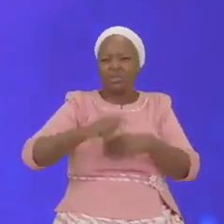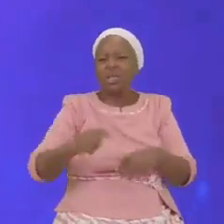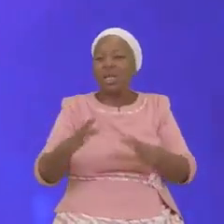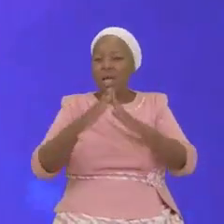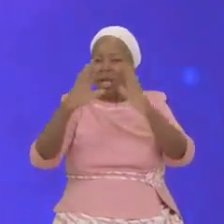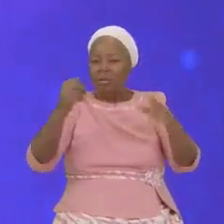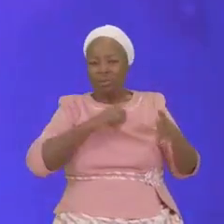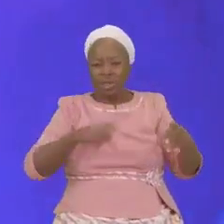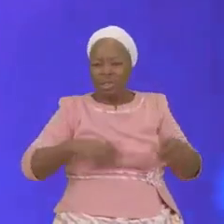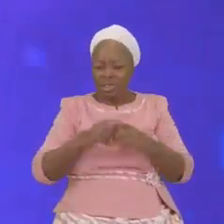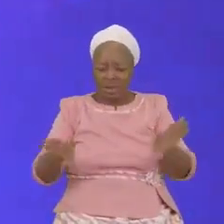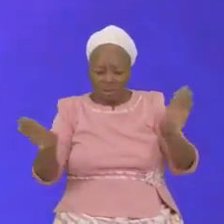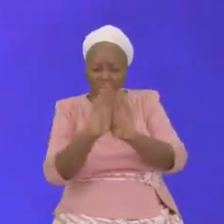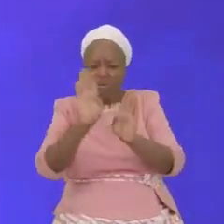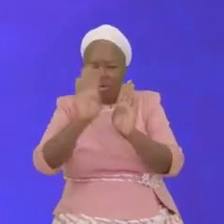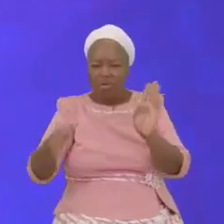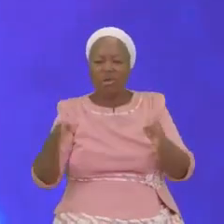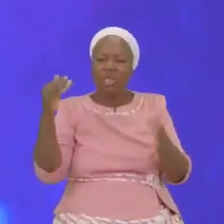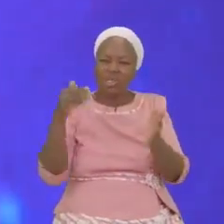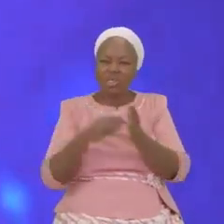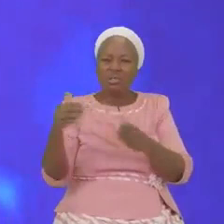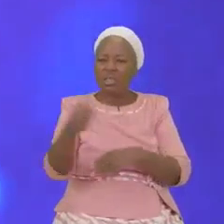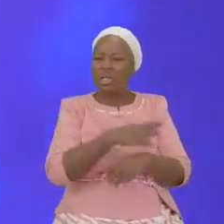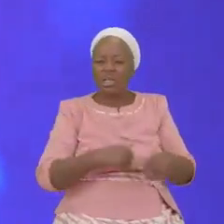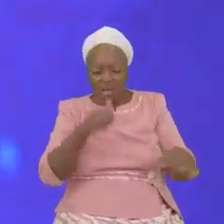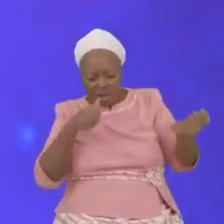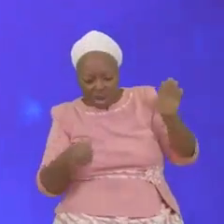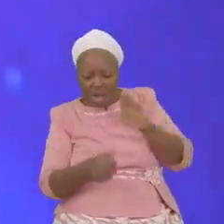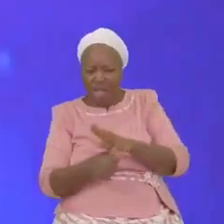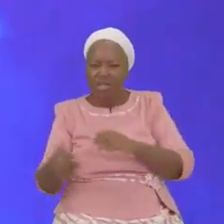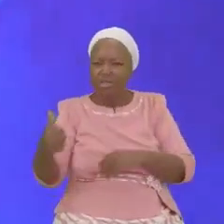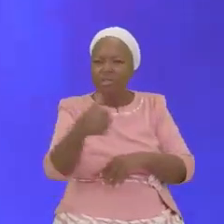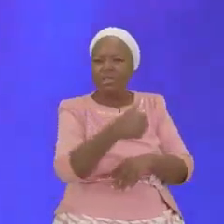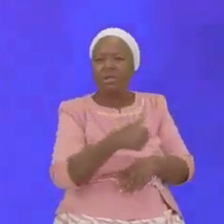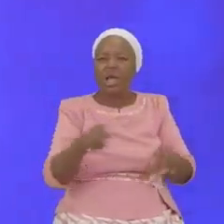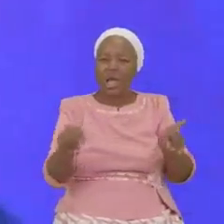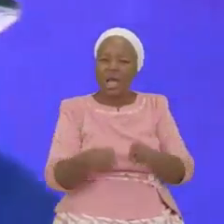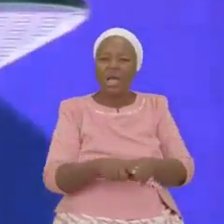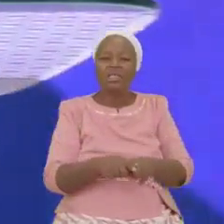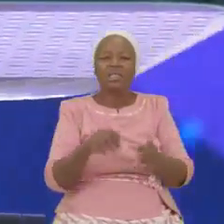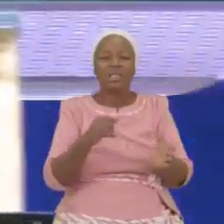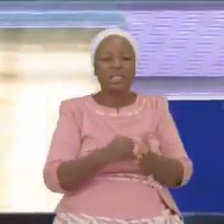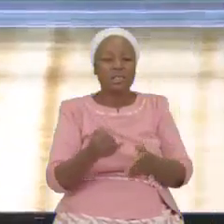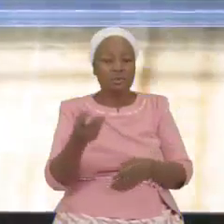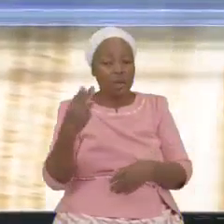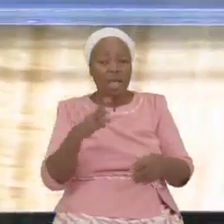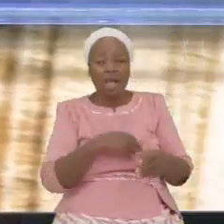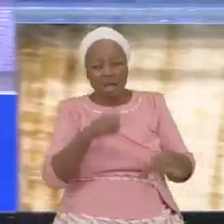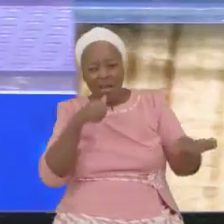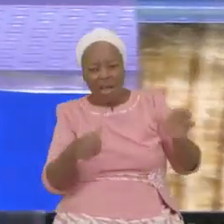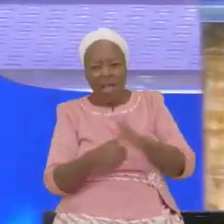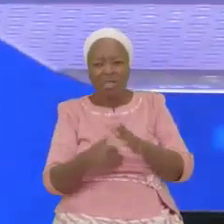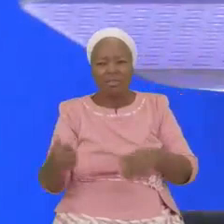doors about thee. Hide thyself as it were. Hide thyself as it